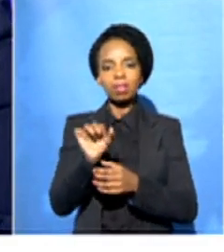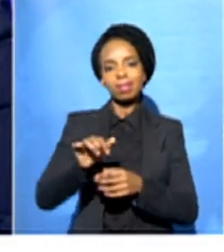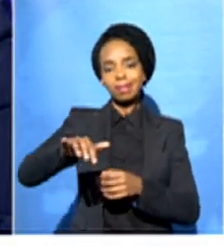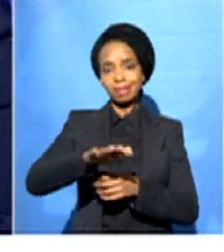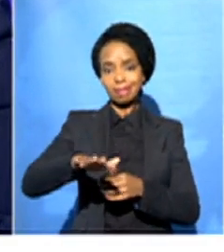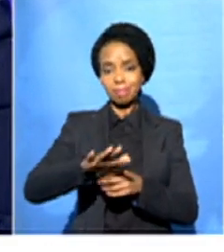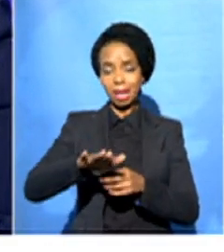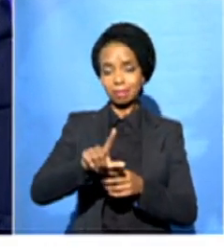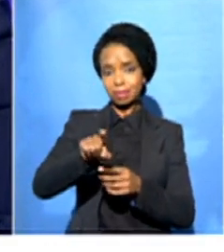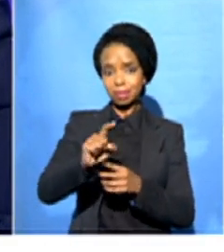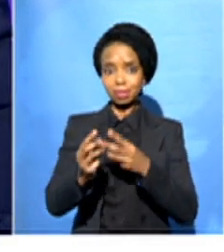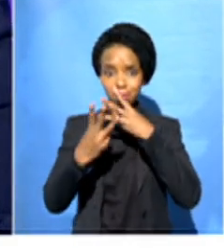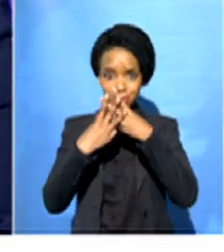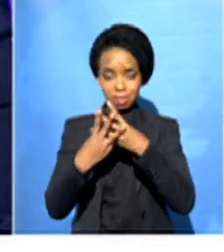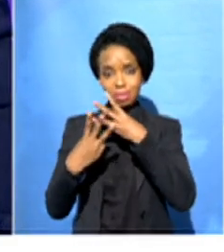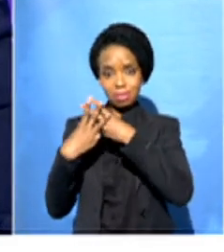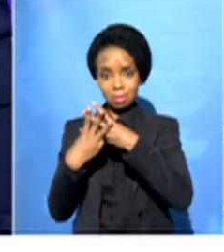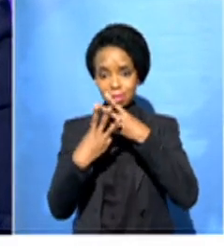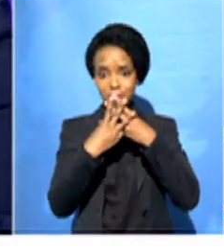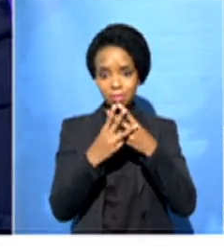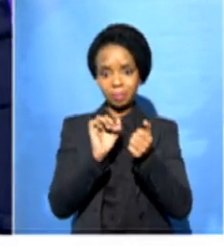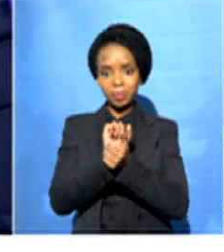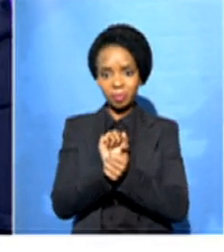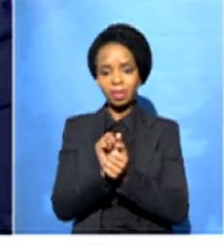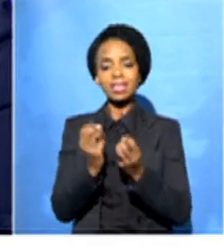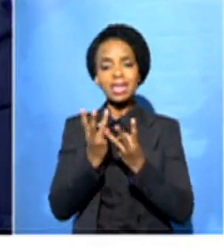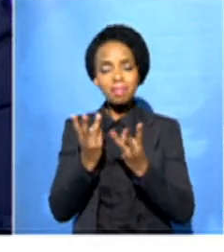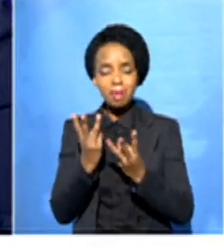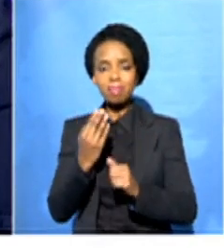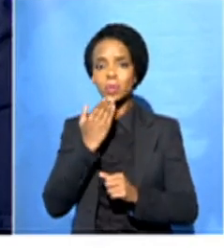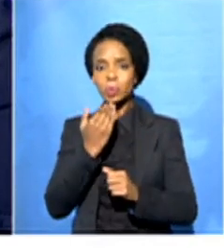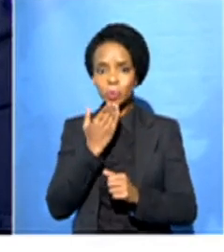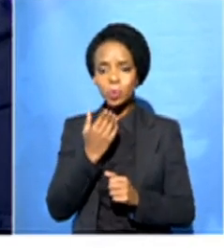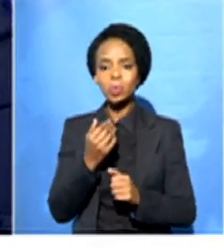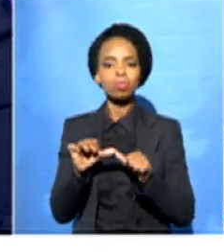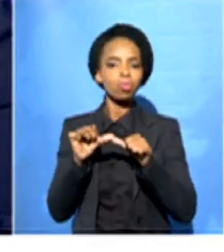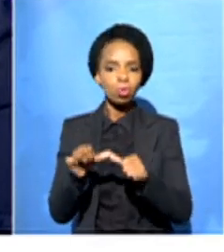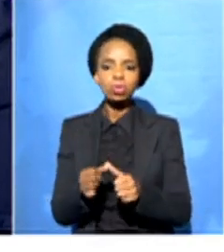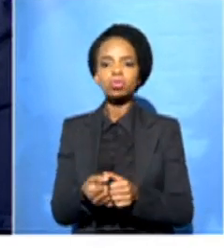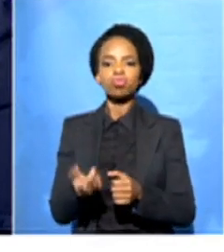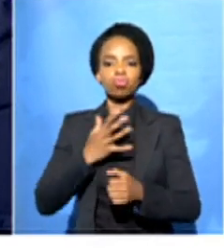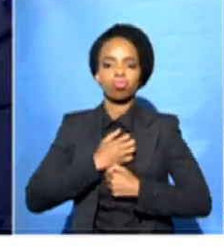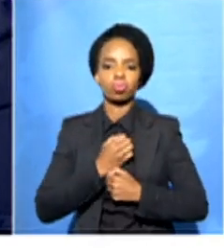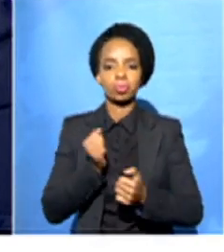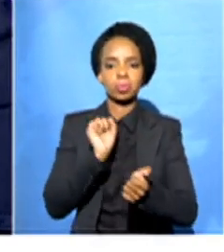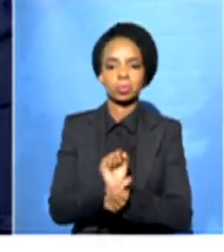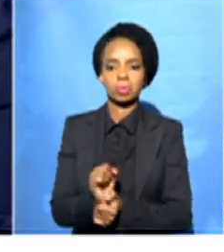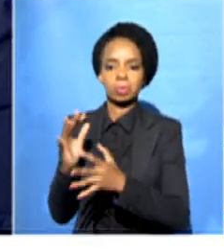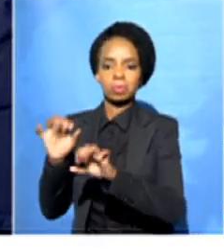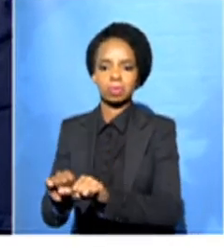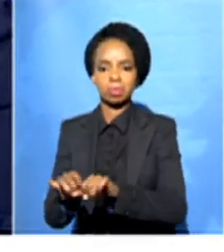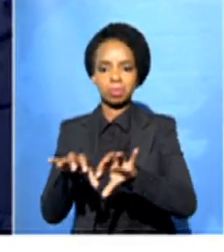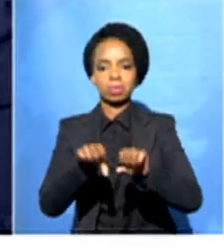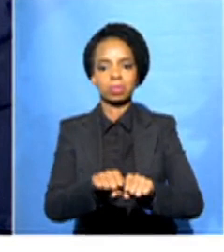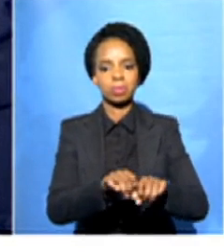facilities and the numbers of citizens who continue to just flow into those facilities. What is your sense of how South